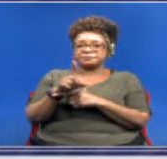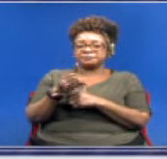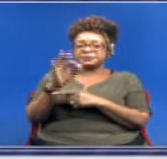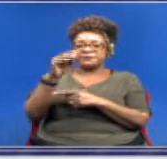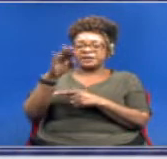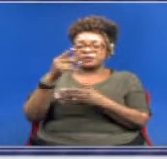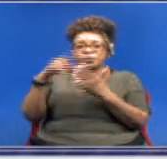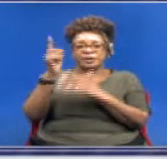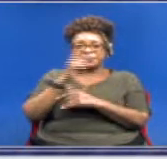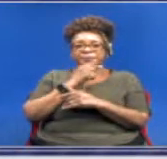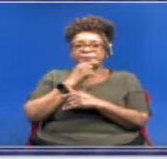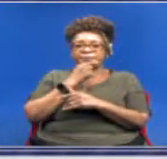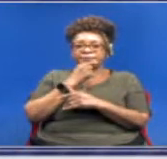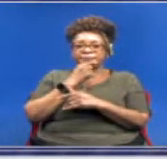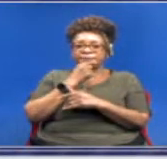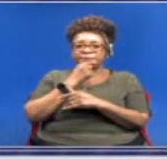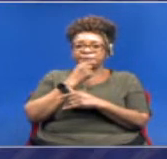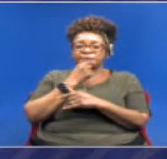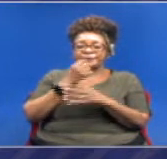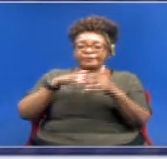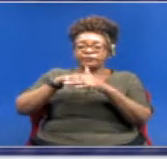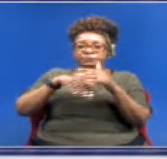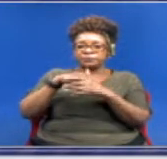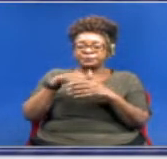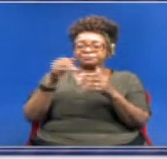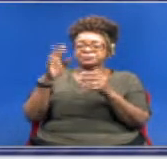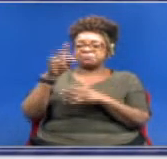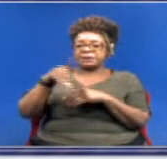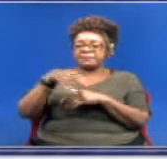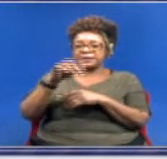wins. Now to other stories. Football Kenya Federation Premier League champions Gor Mahia has